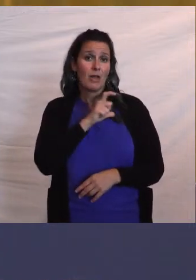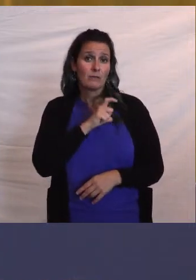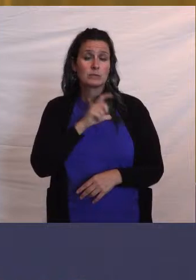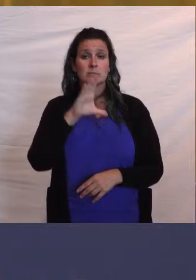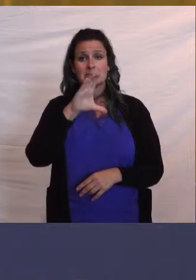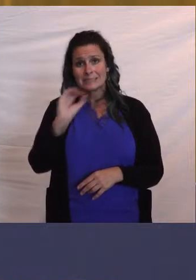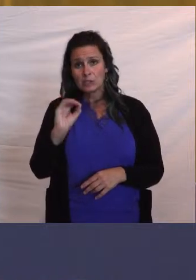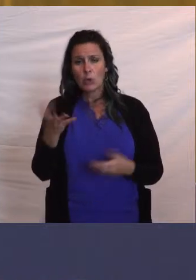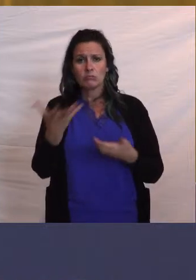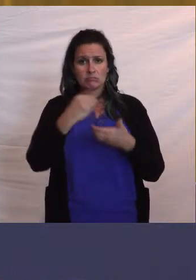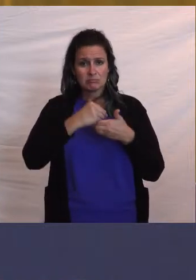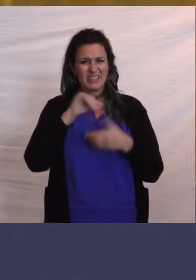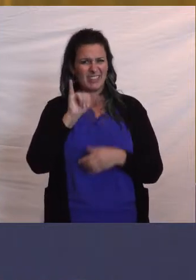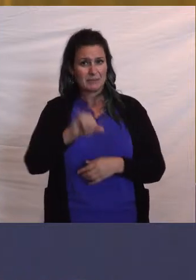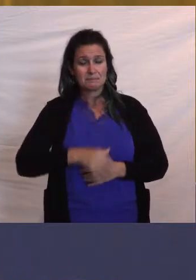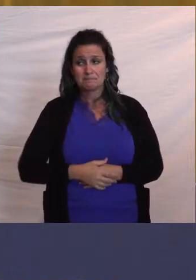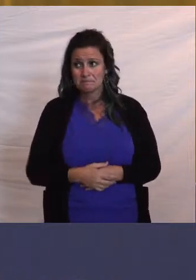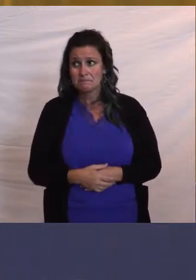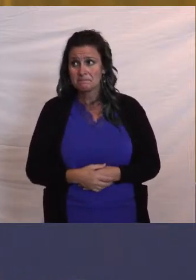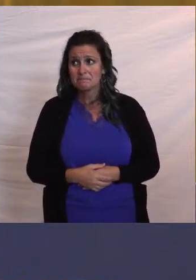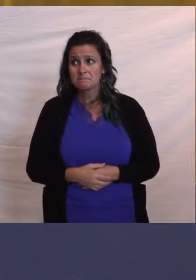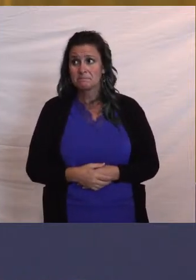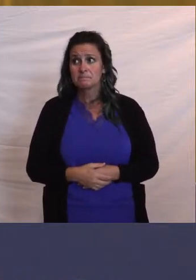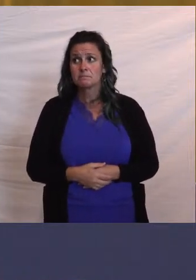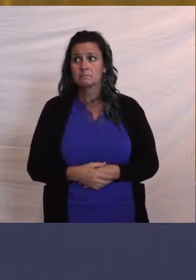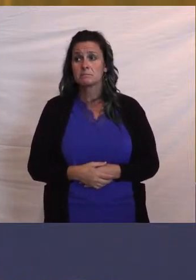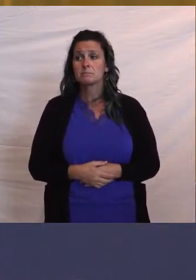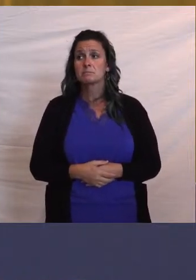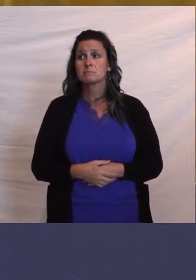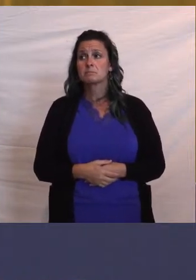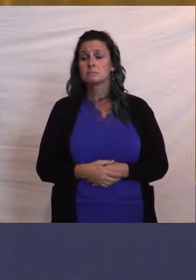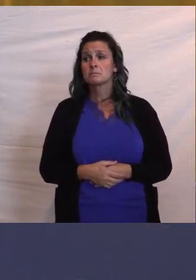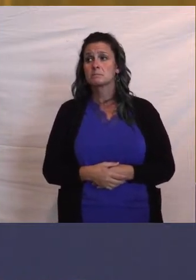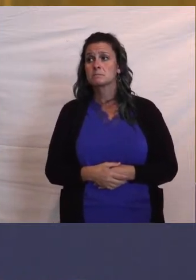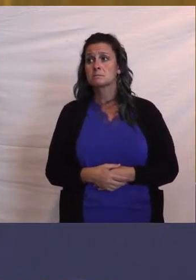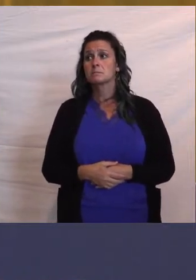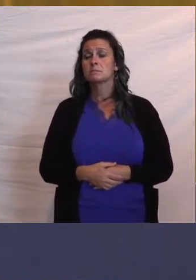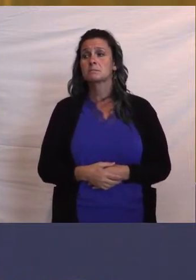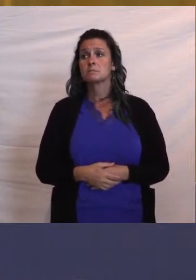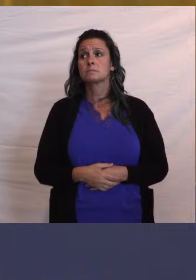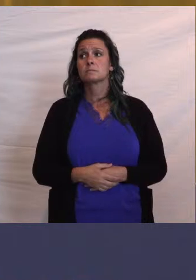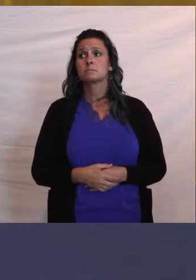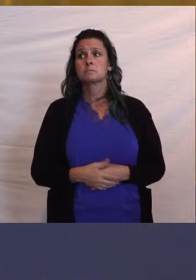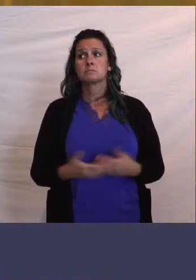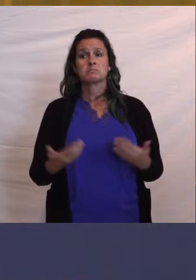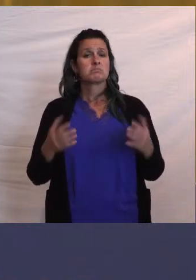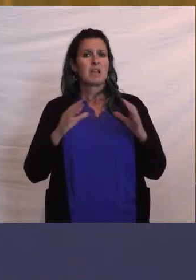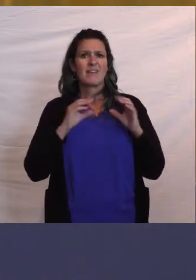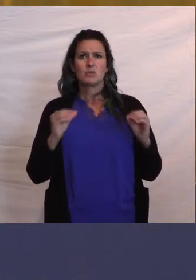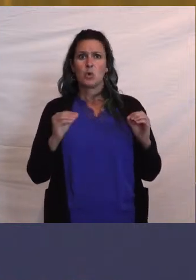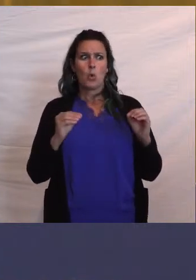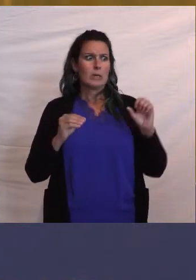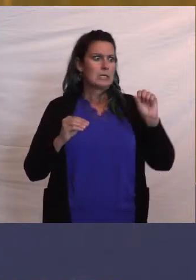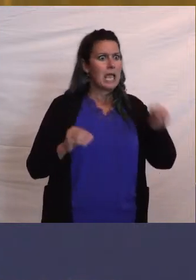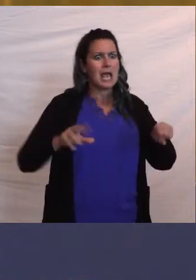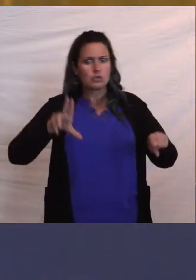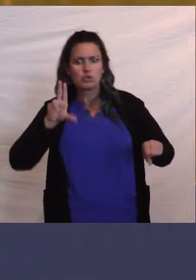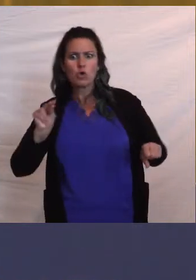corrections officers who serve them and protect those facilities. So I don't have any visceral yay or